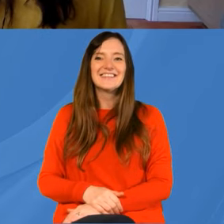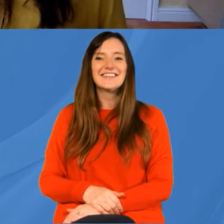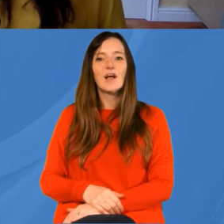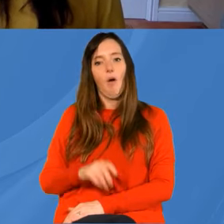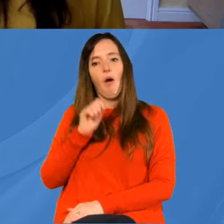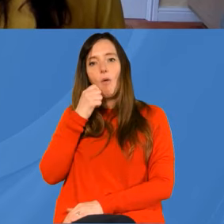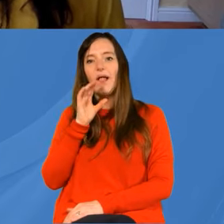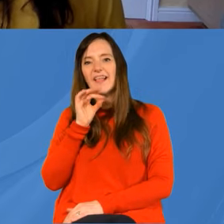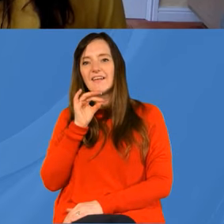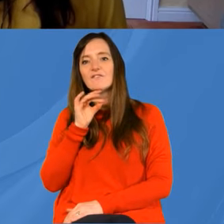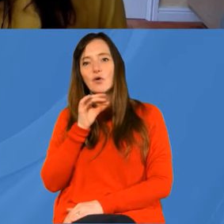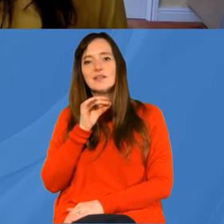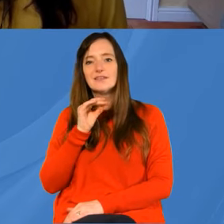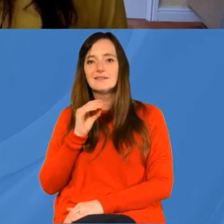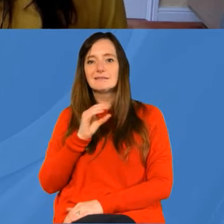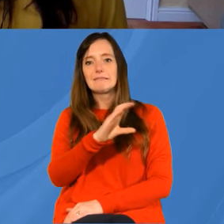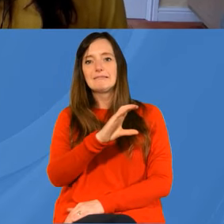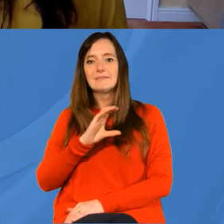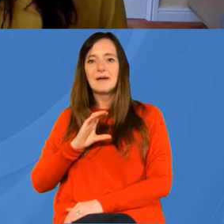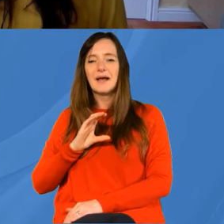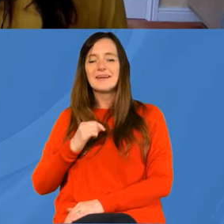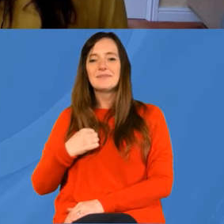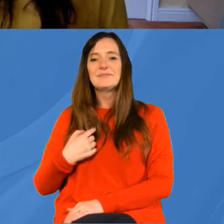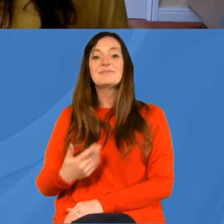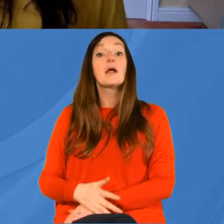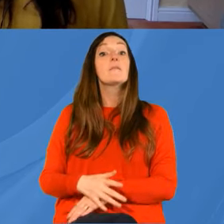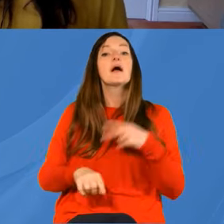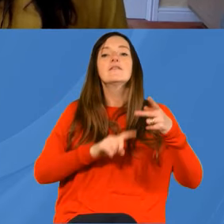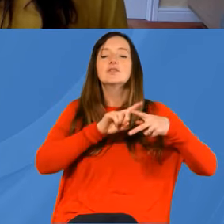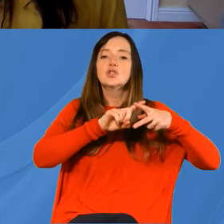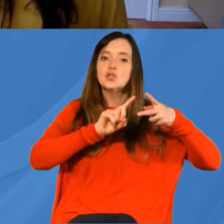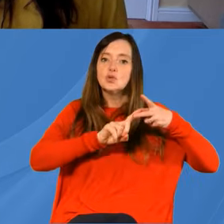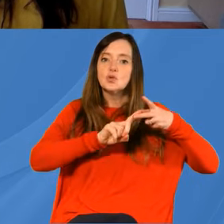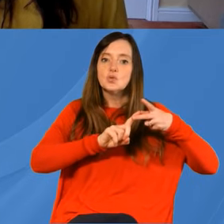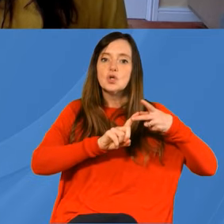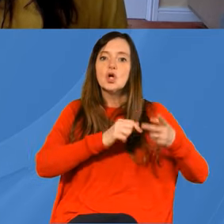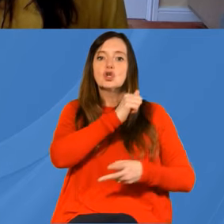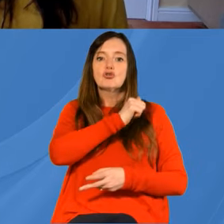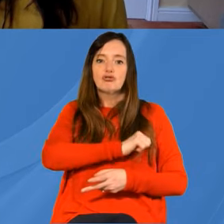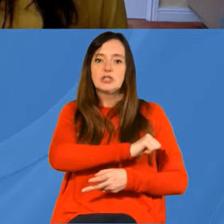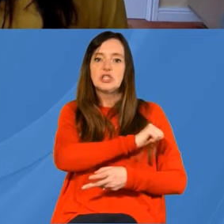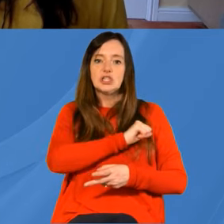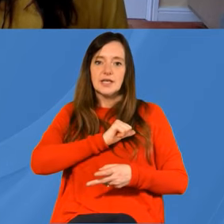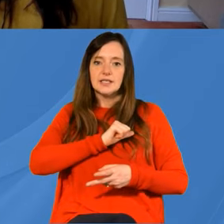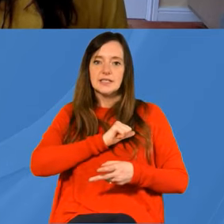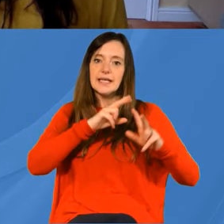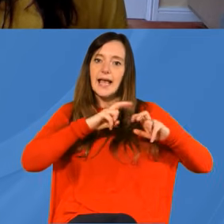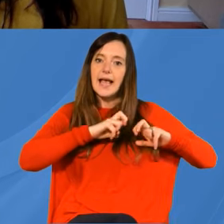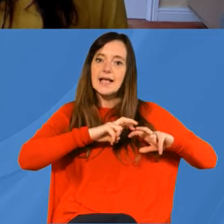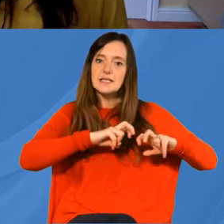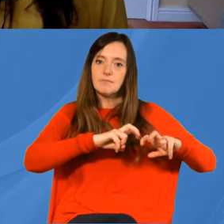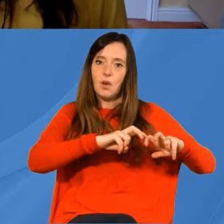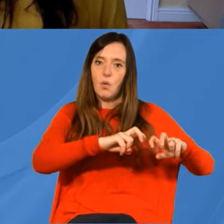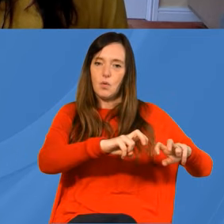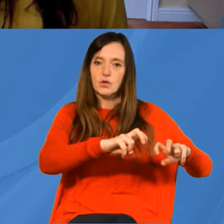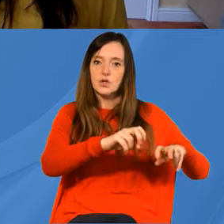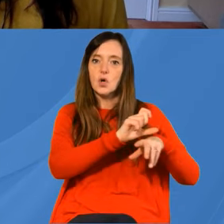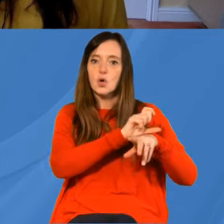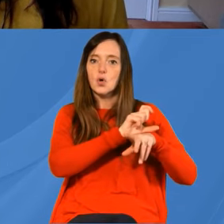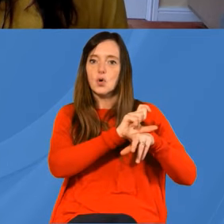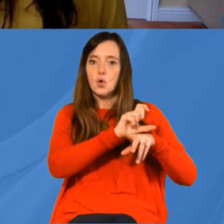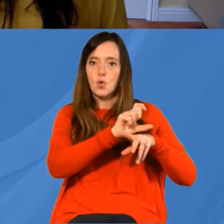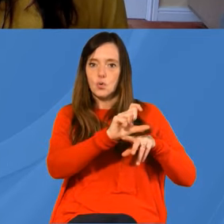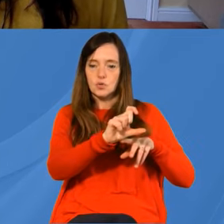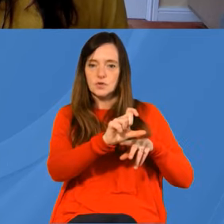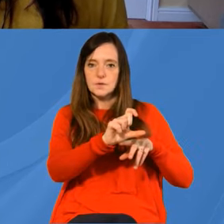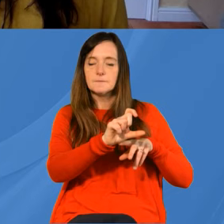can come back, yeah. Come back again. Two great things I'd recommend. Christianity Explored, Randy Newman, who Christy just mentioned, has